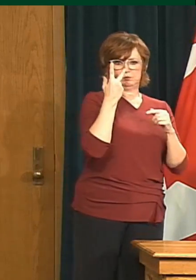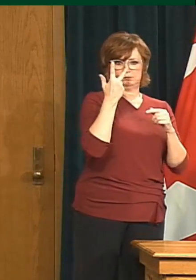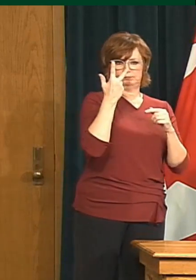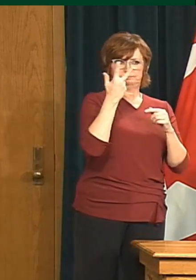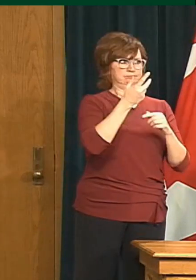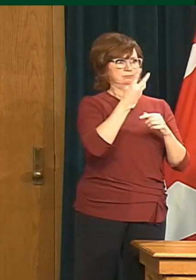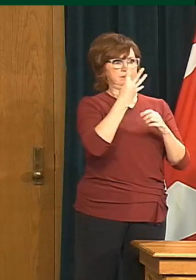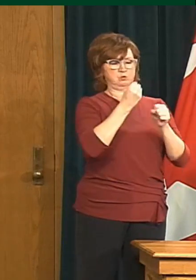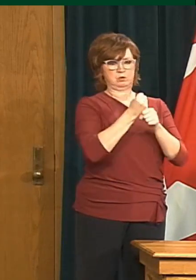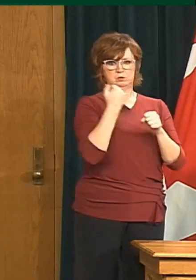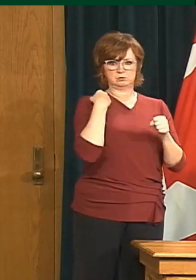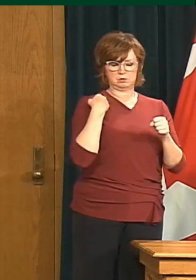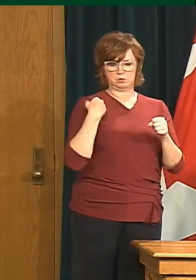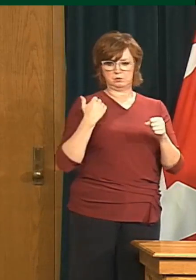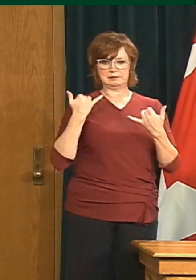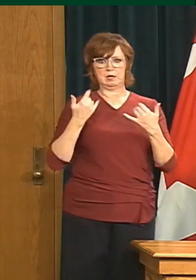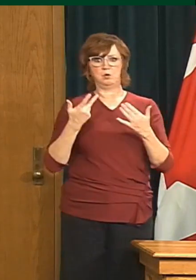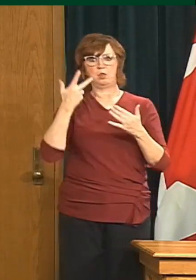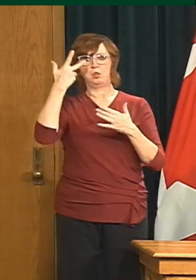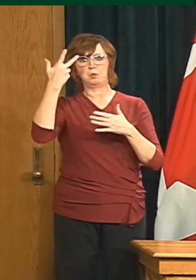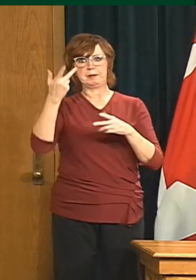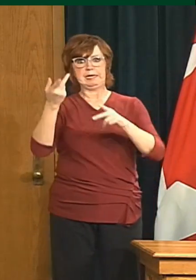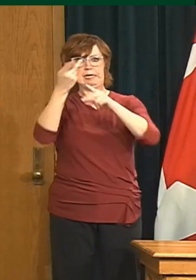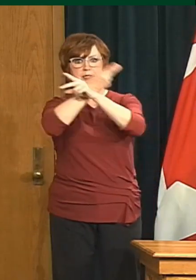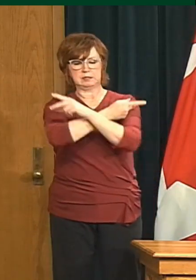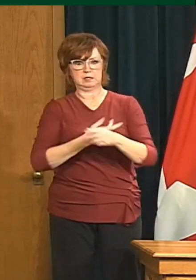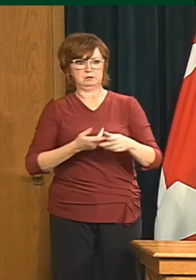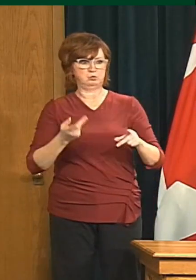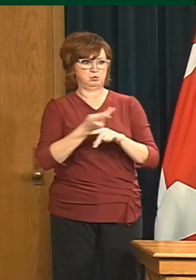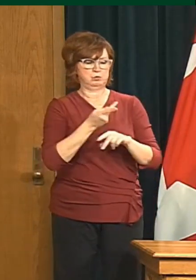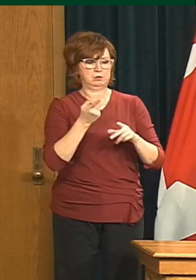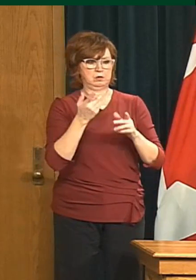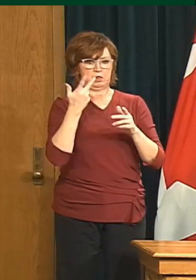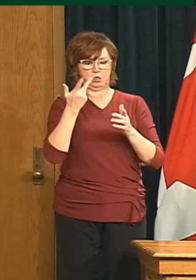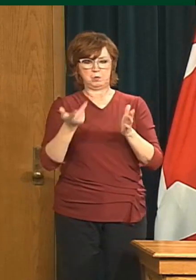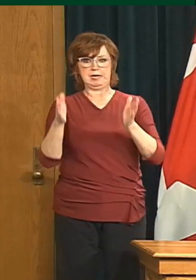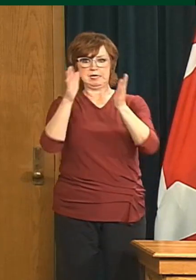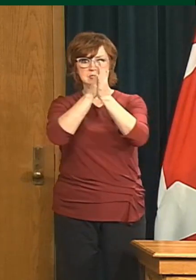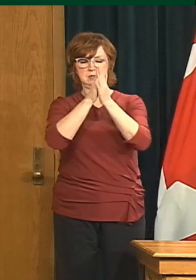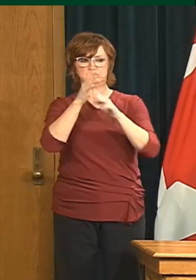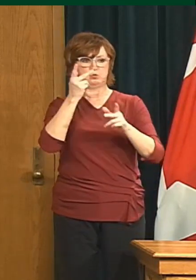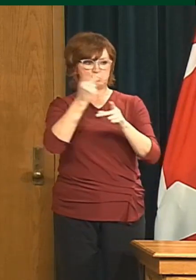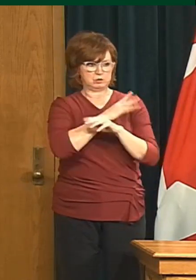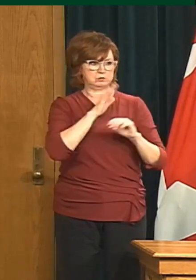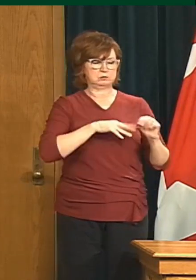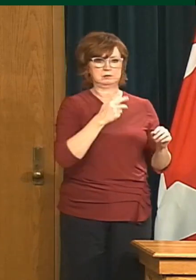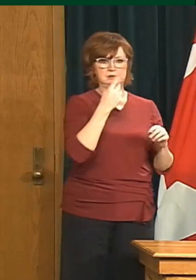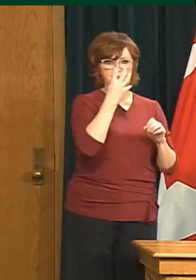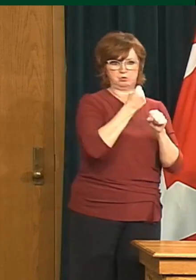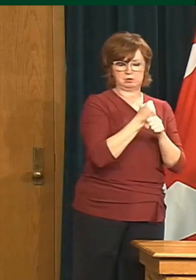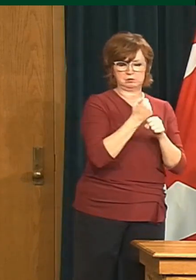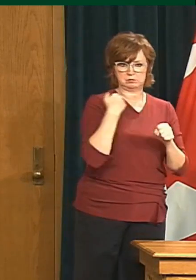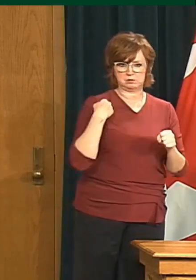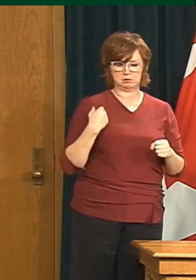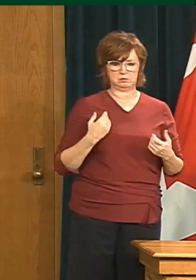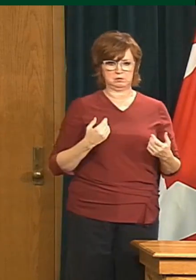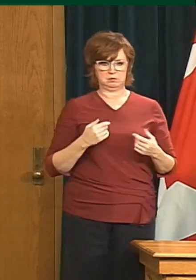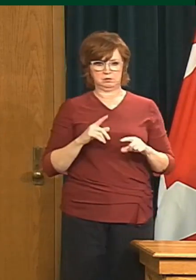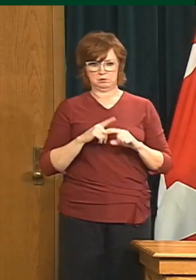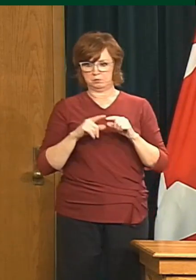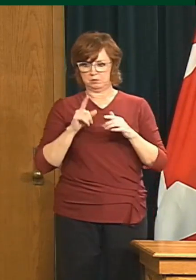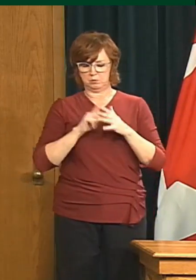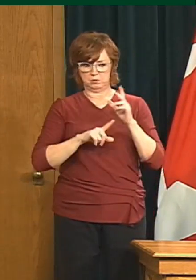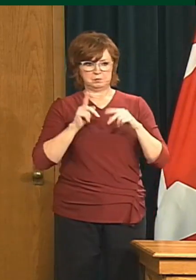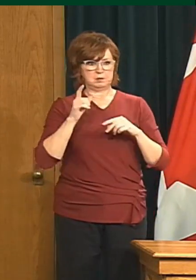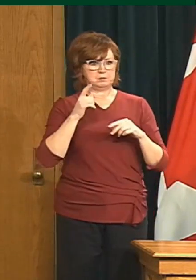don't know the difference of a pandemic budget, who might be hearing this and fearing the worst, that it will mean higher taxes and what